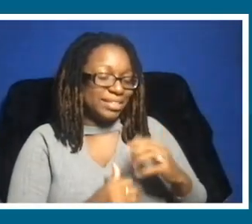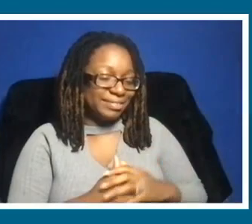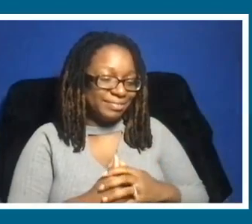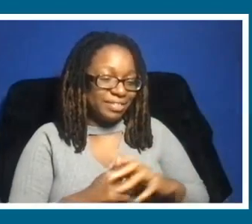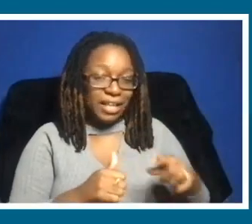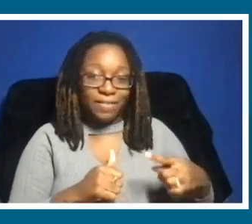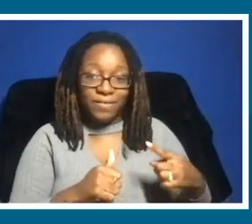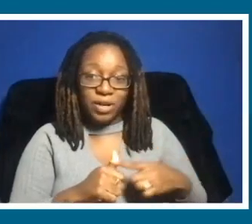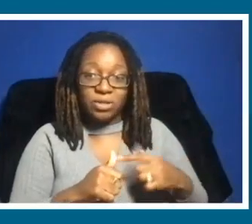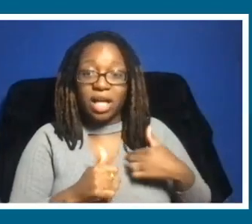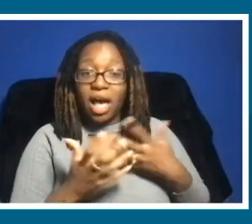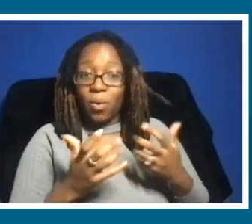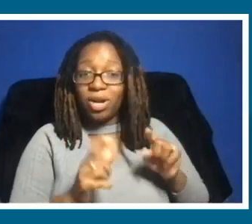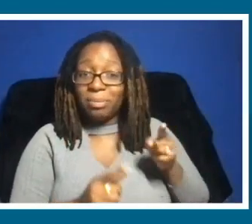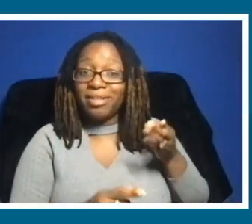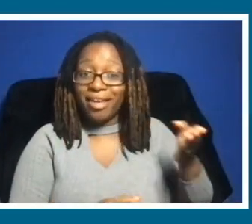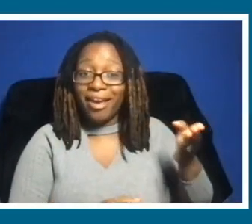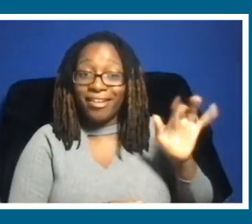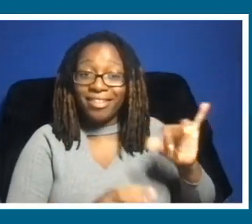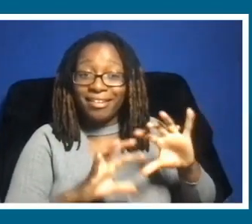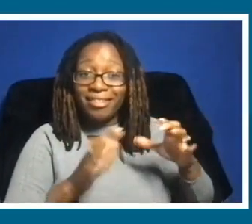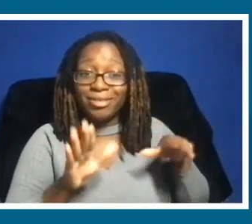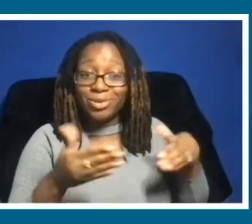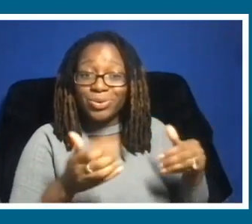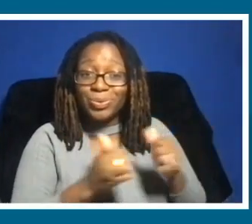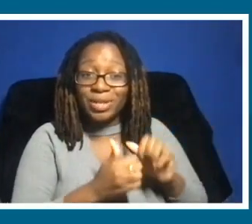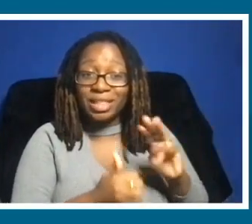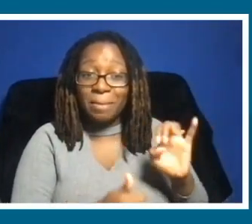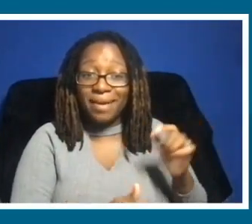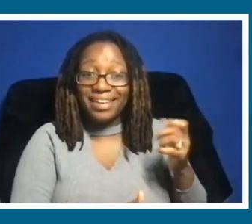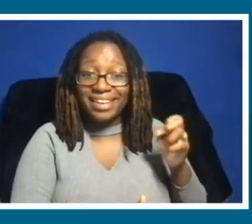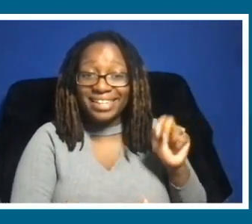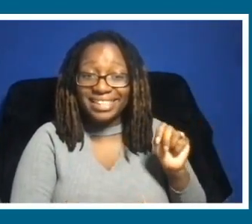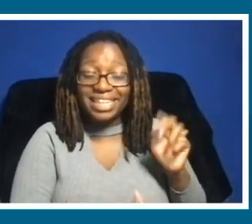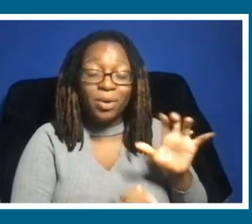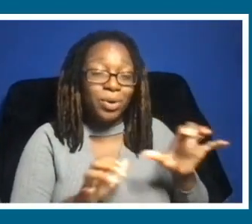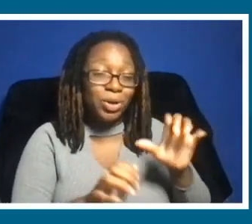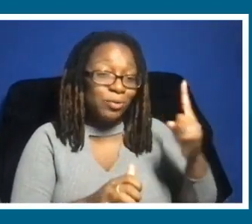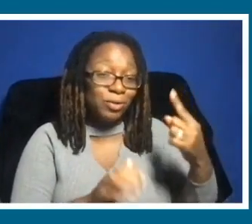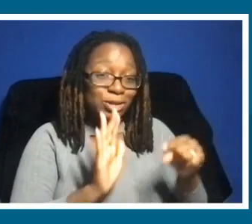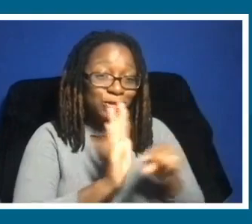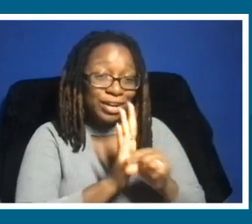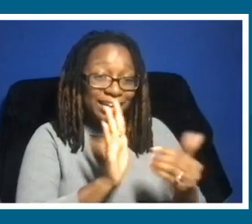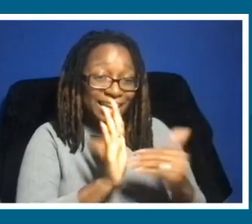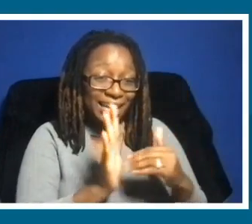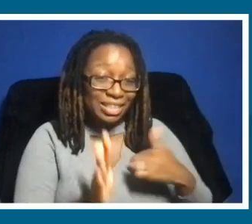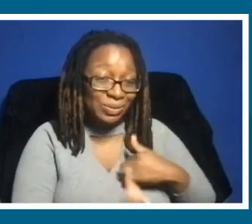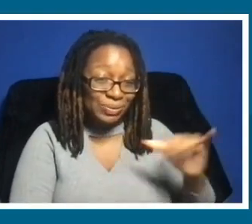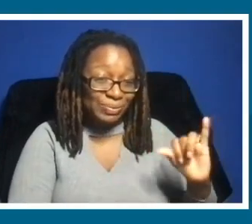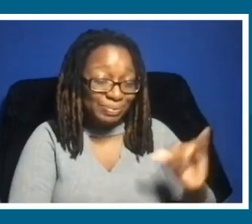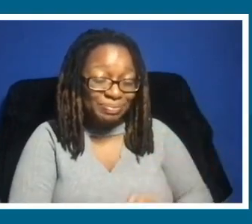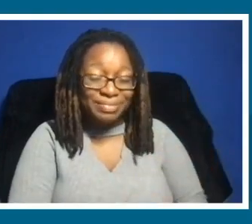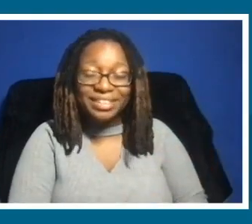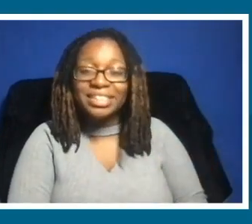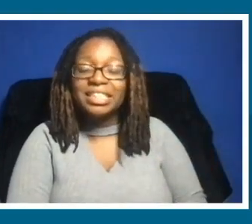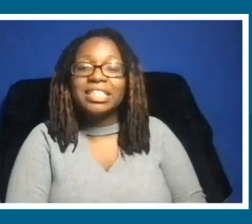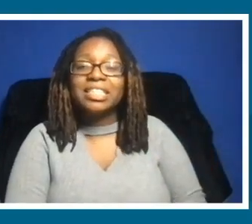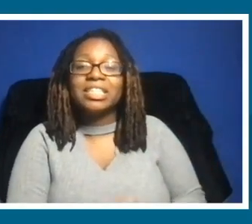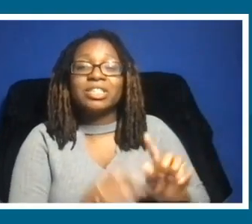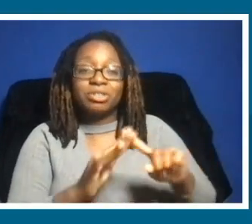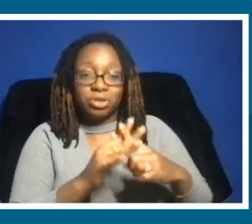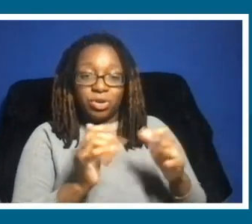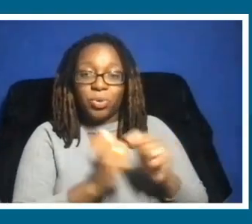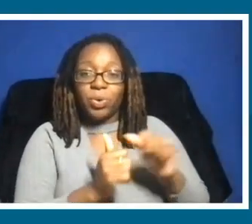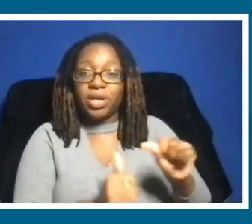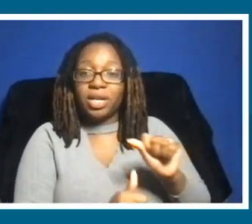Megan's classroom. I want to redo a first grade too. So I started out with the Asian American